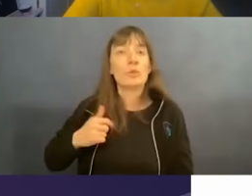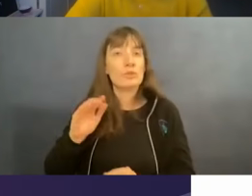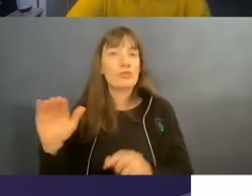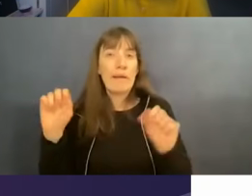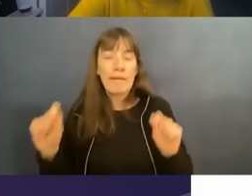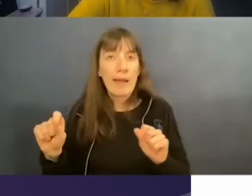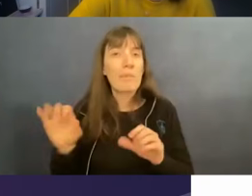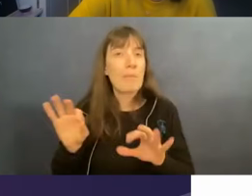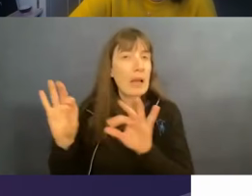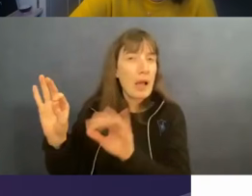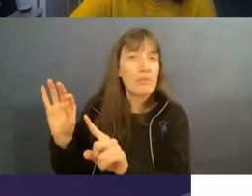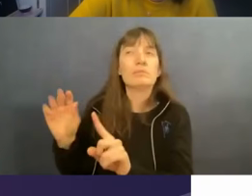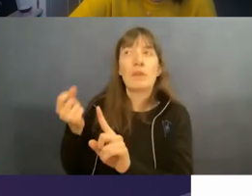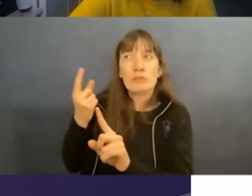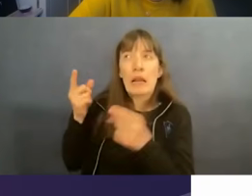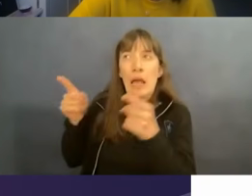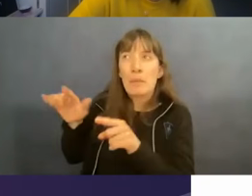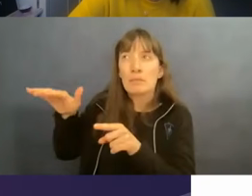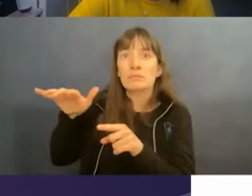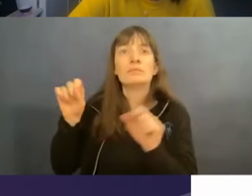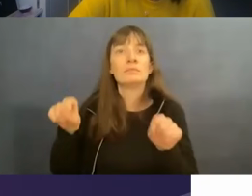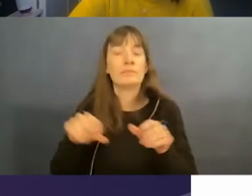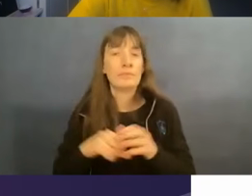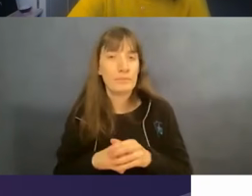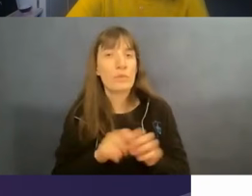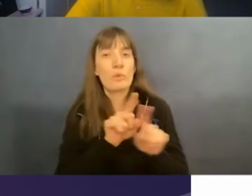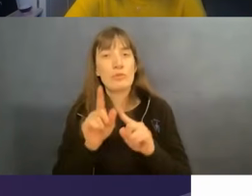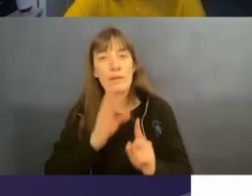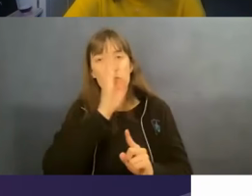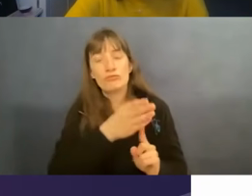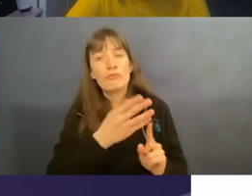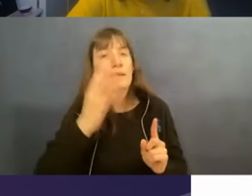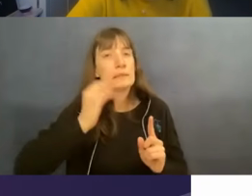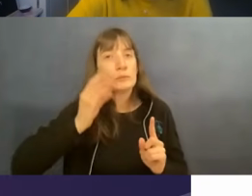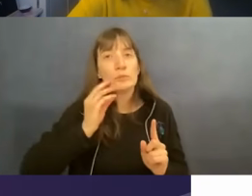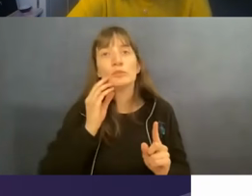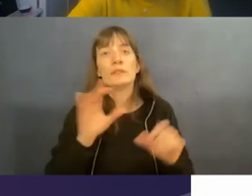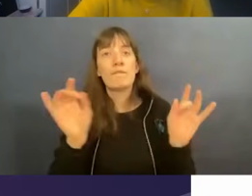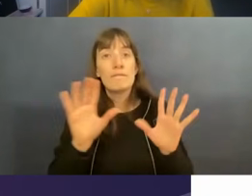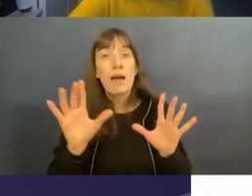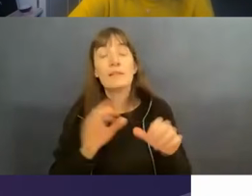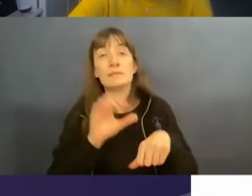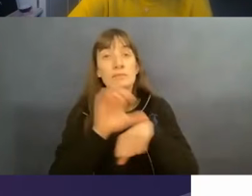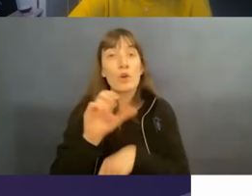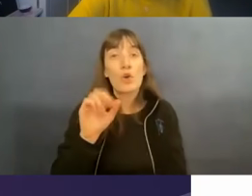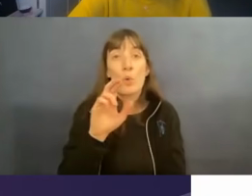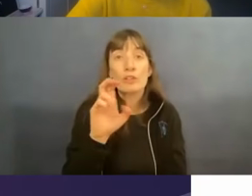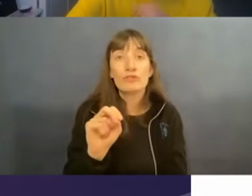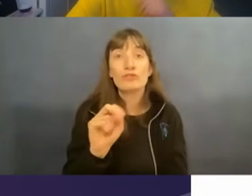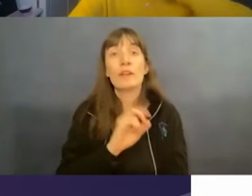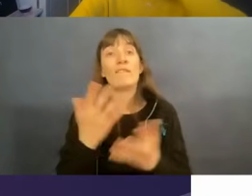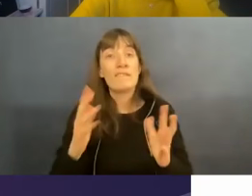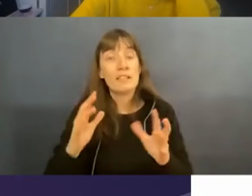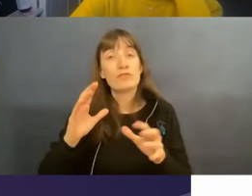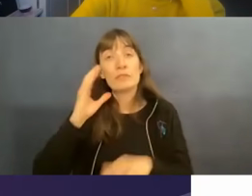too. There can also be this direct experience of violence through coercion, force, intervening, or being assaulted too.